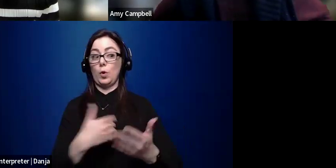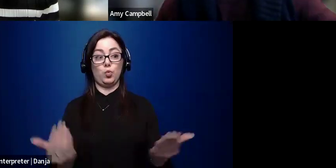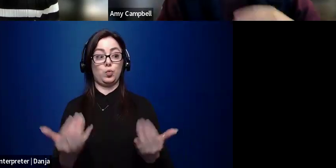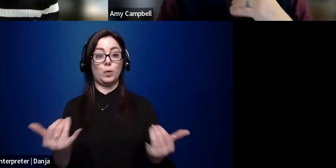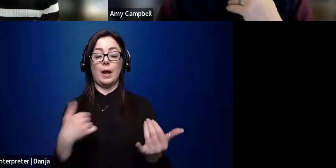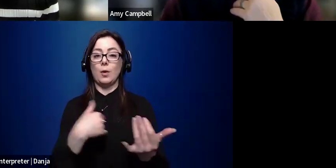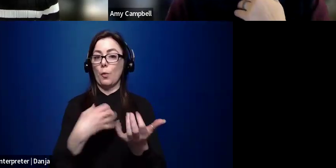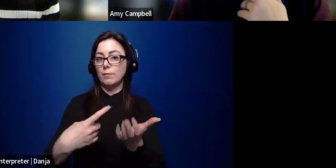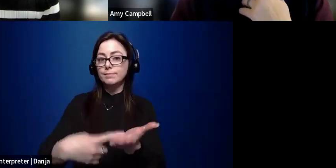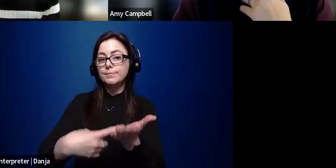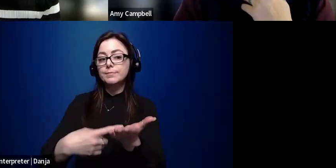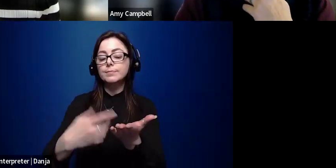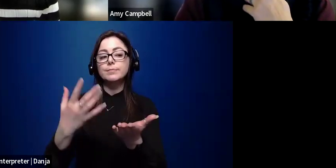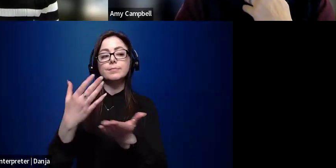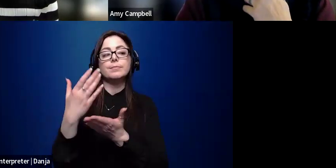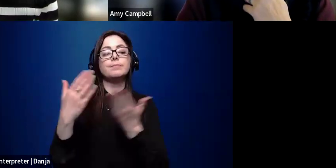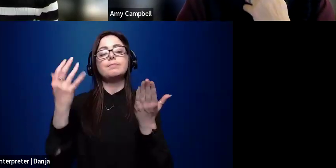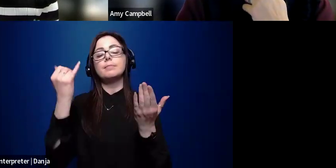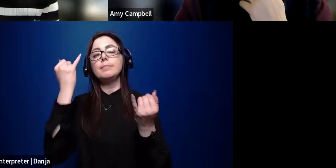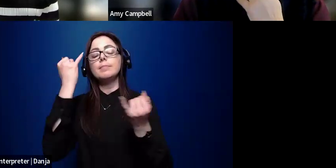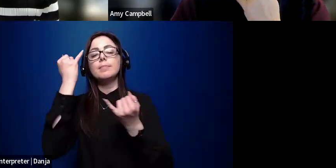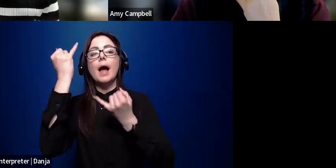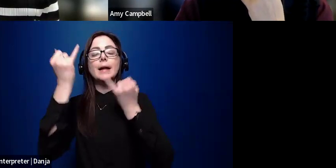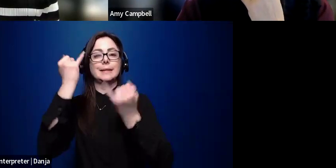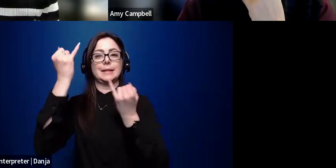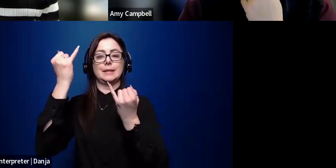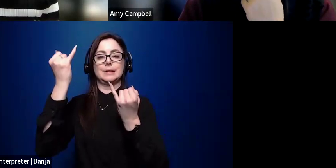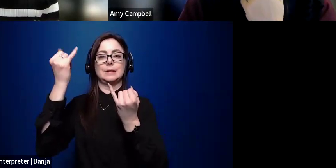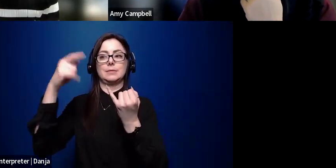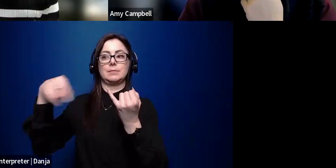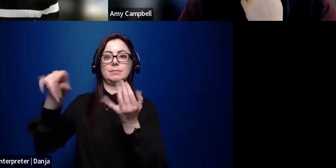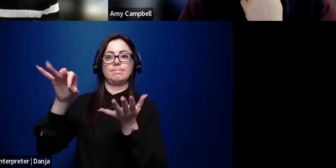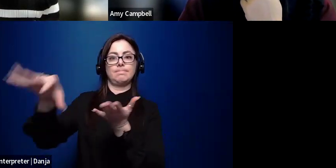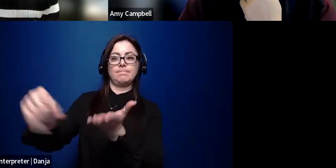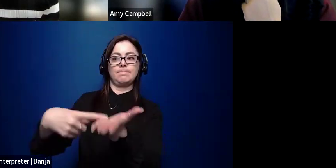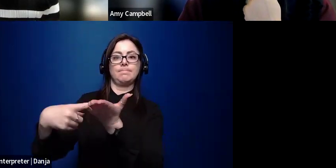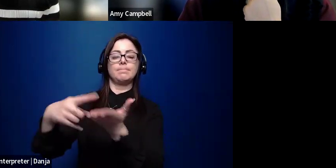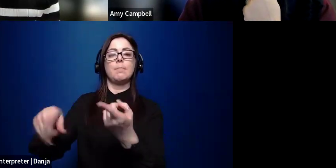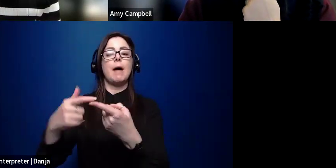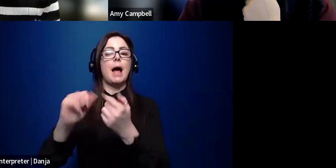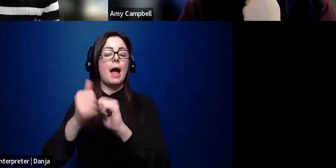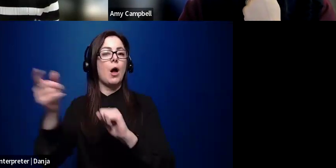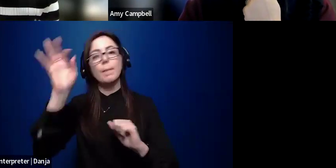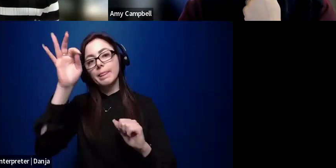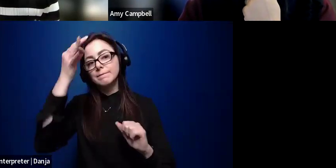some ideas that have been floated about how the federal government can save money